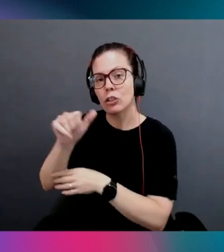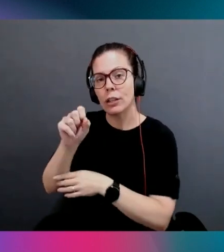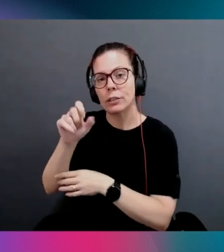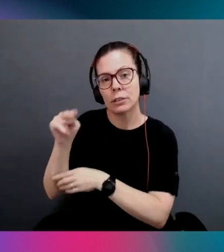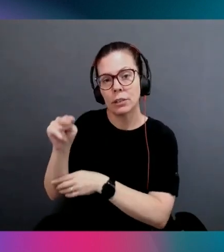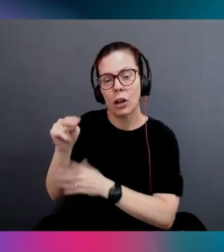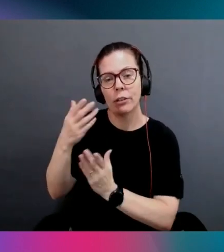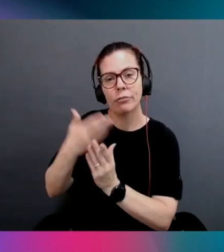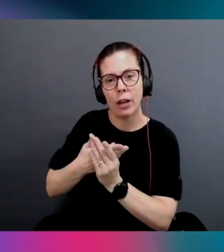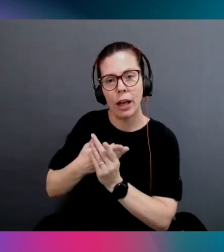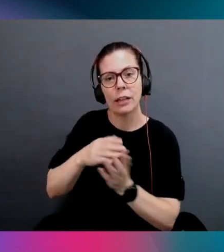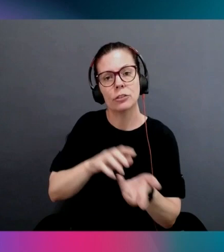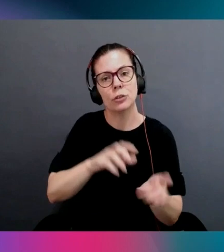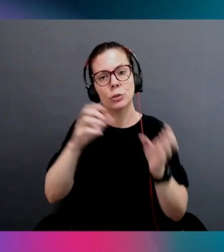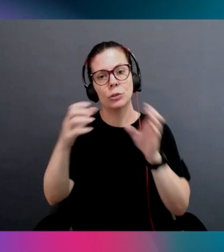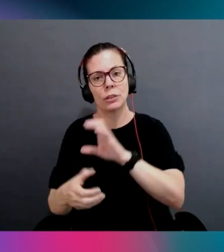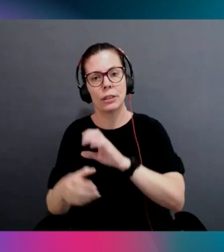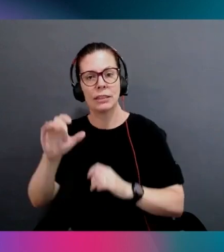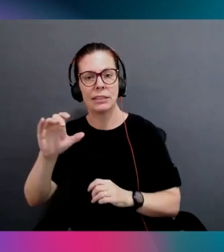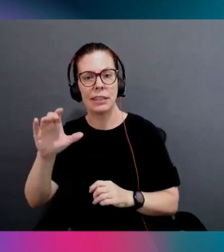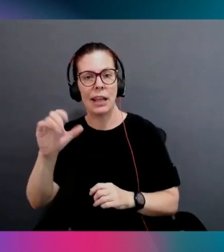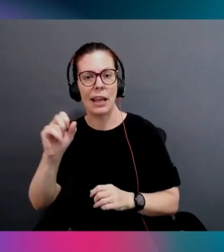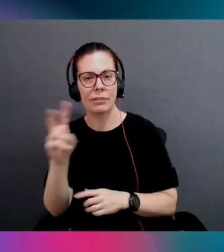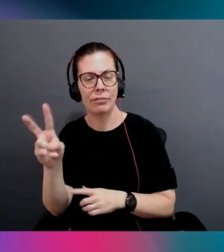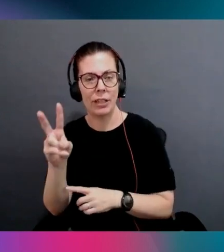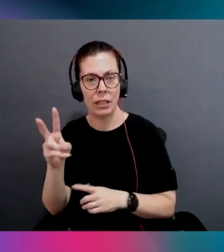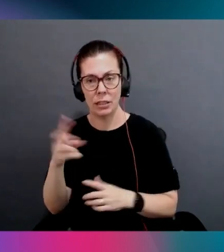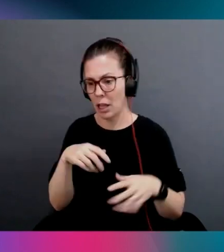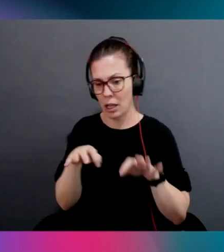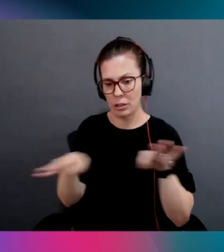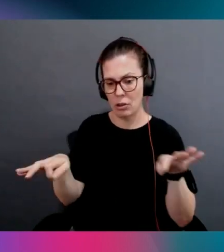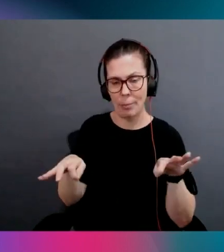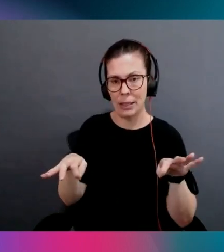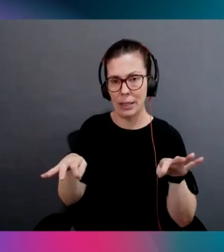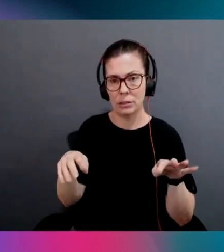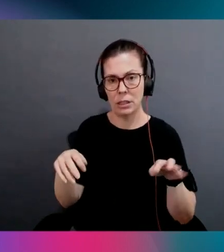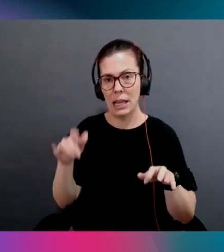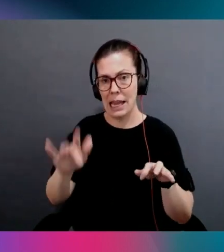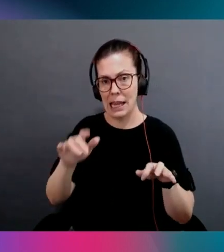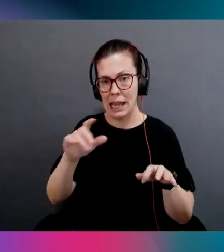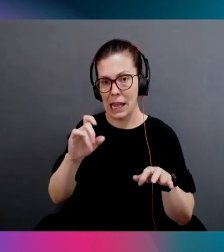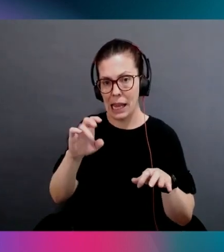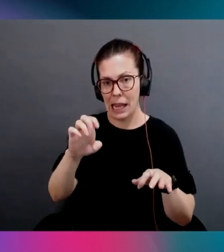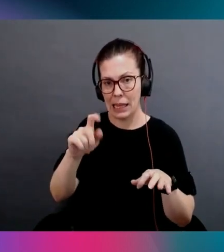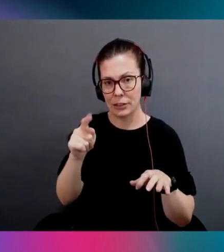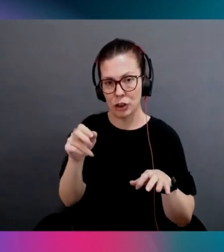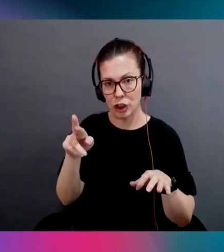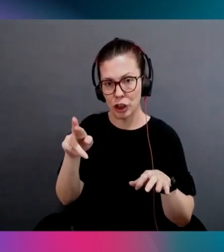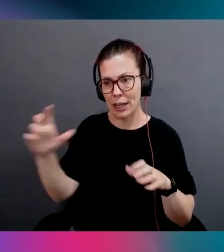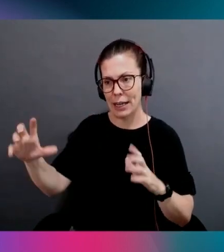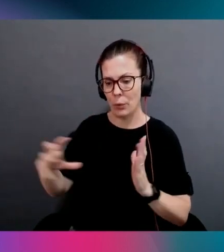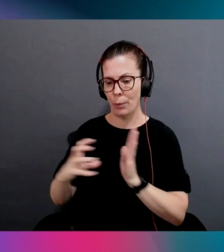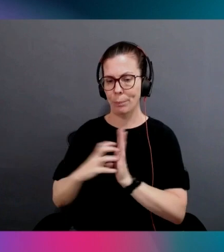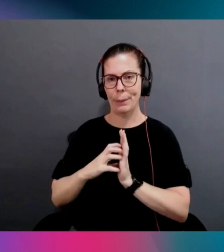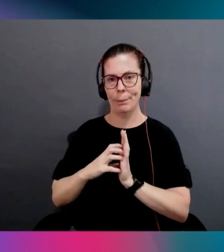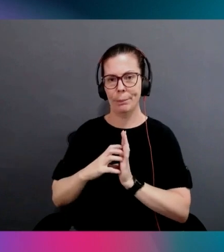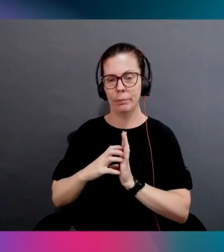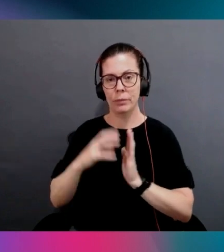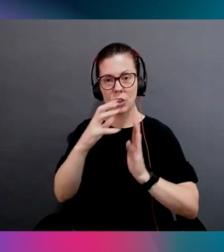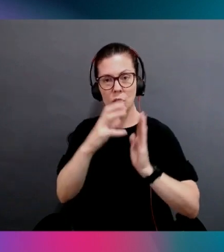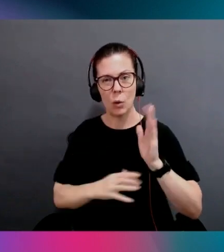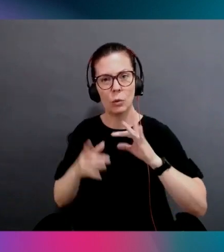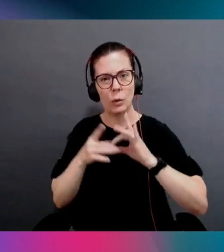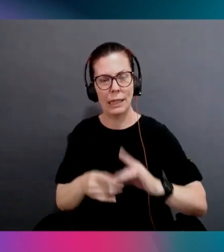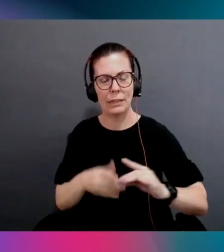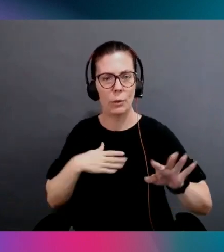CSV file. If I just write that comment, I hit enter, and I basically get a blurb of code that was created just based on that comment. Now